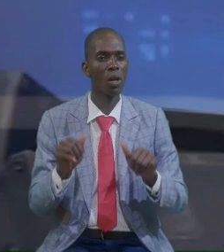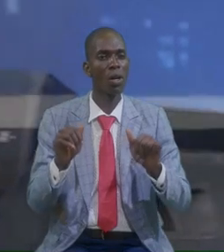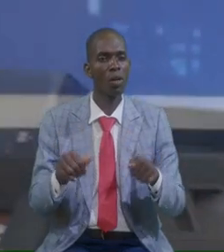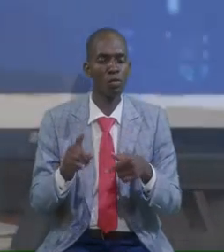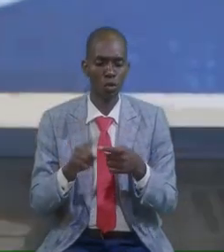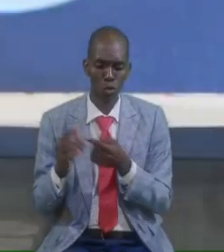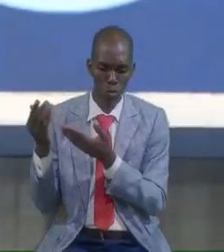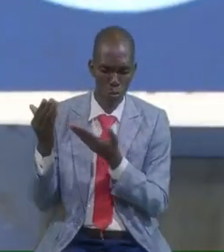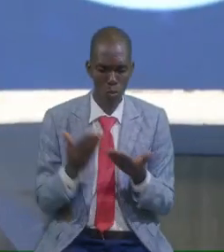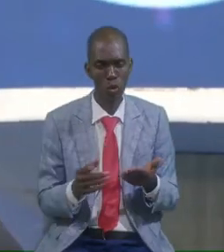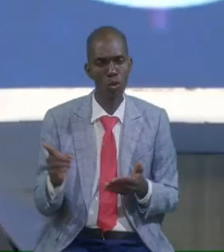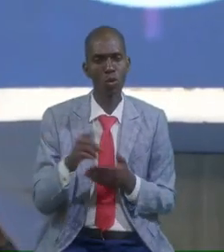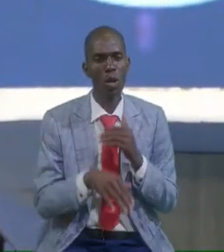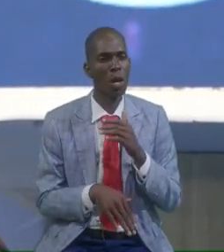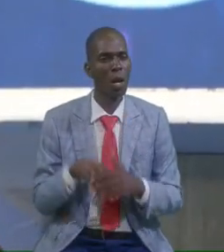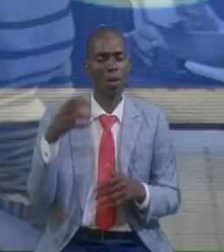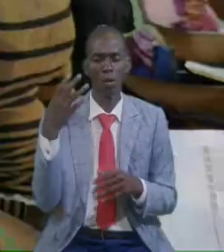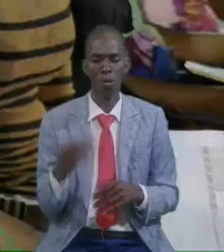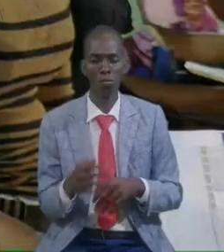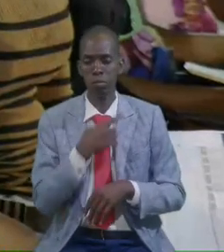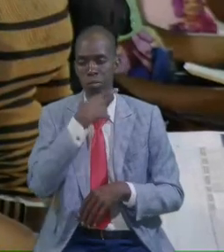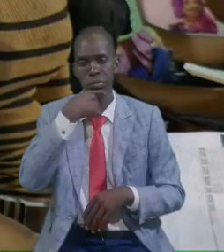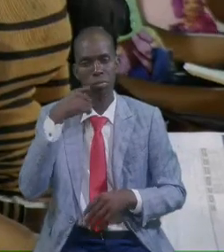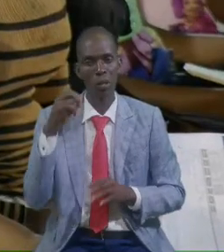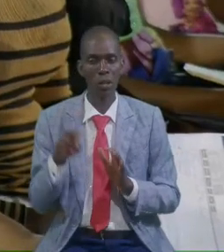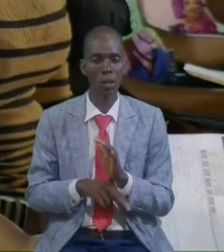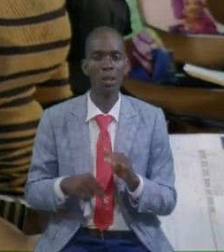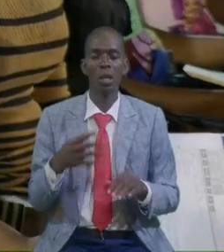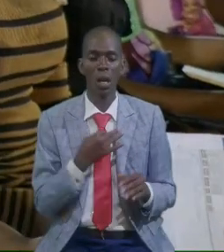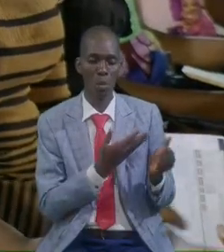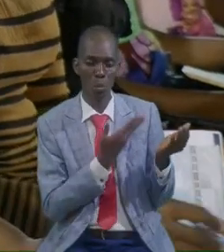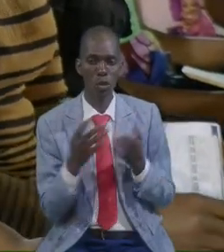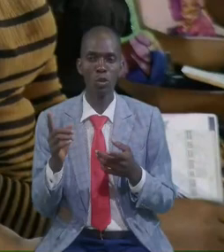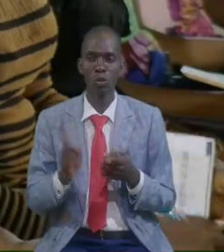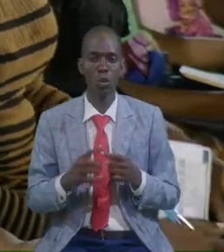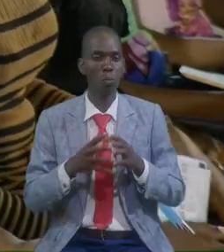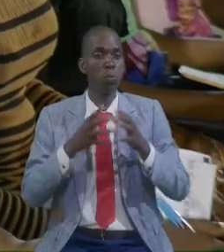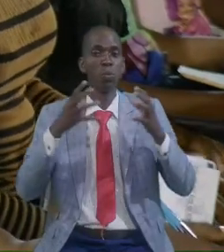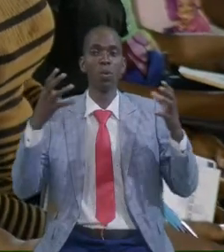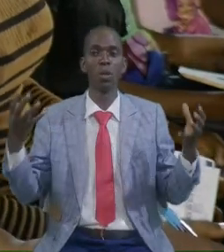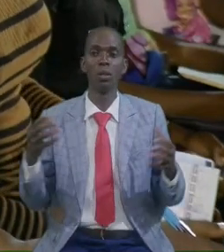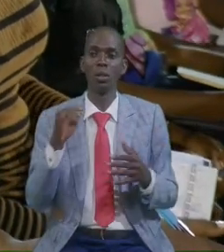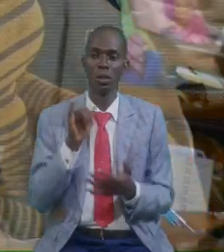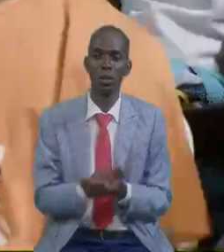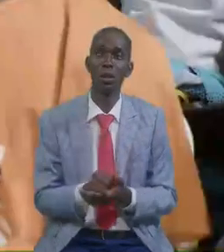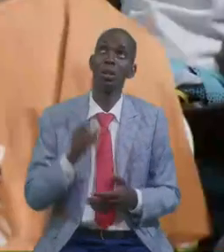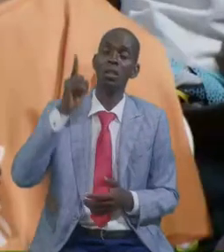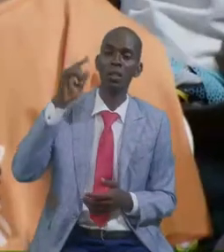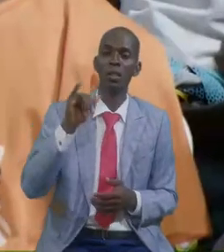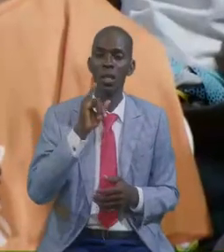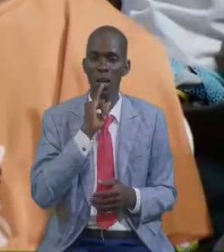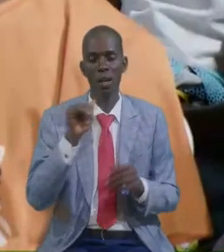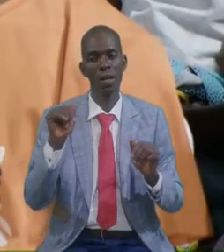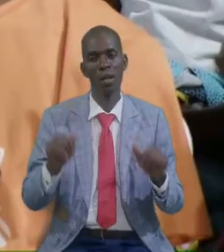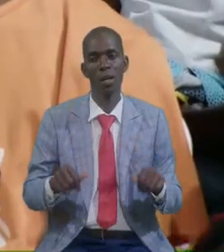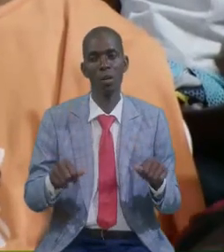you out of scarcity and bring you to abundance. Wherefore, he is